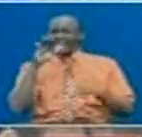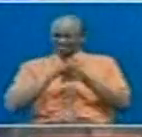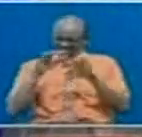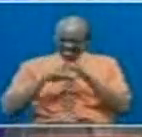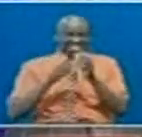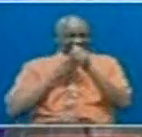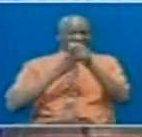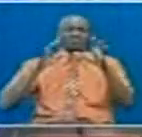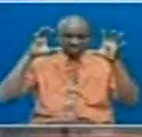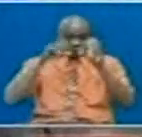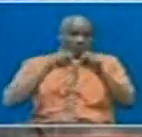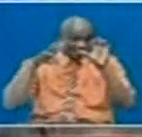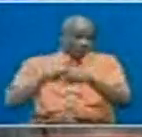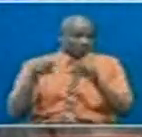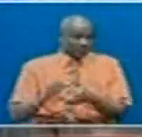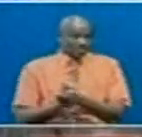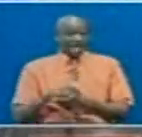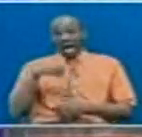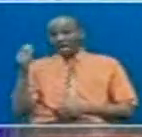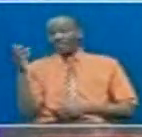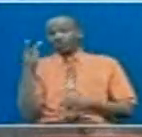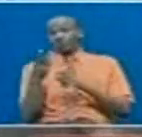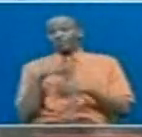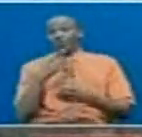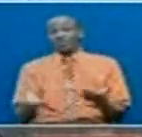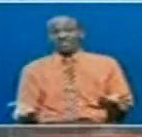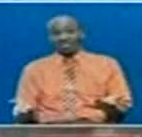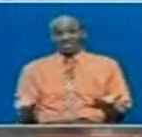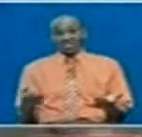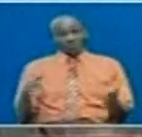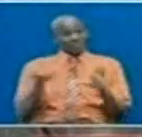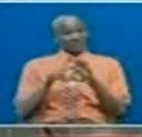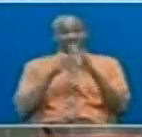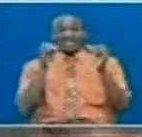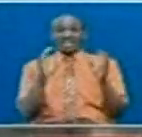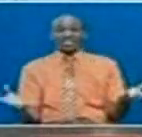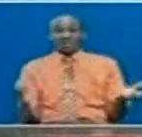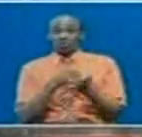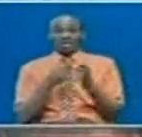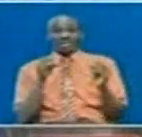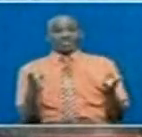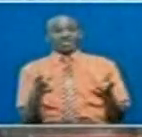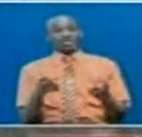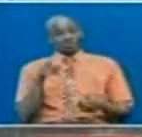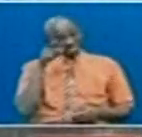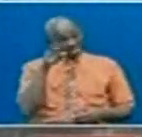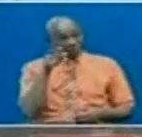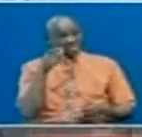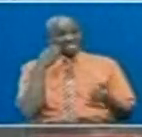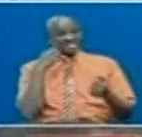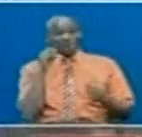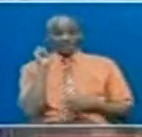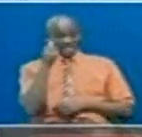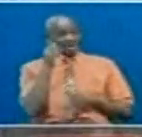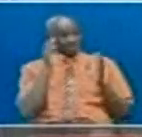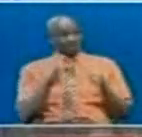leadership positions, the others automatically feel we are not part of this. Mm. Now, it is very difficult for a Kenyan, ordinary